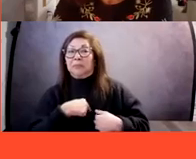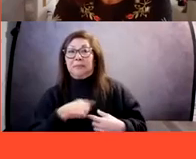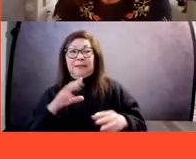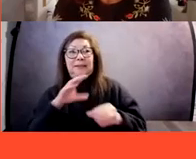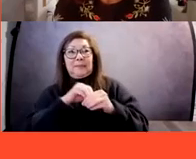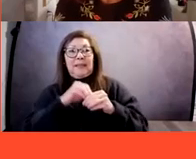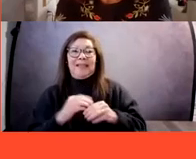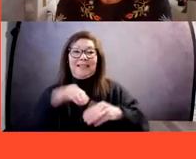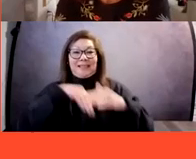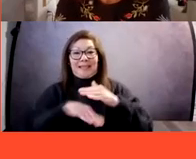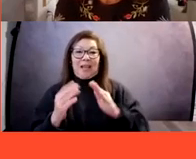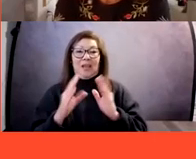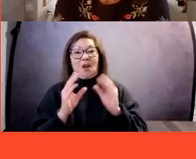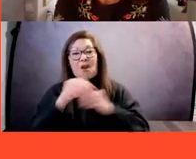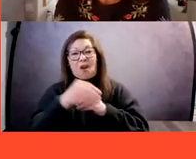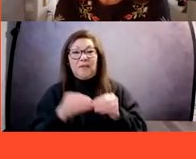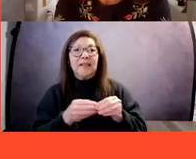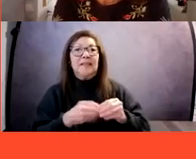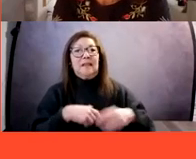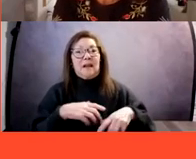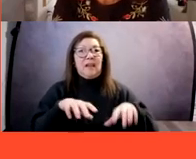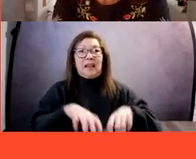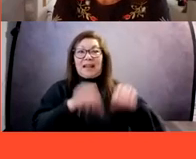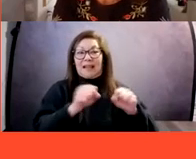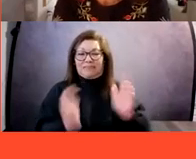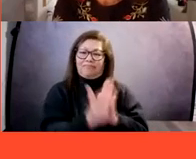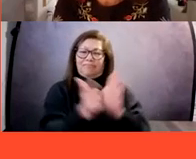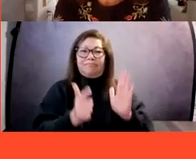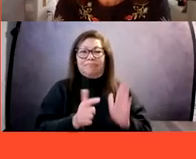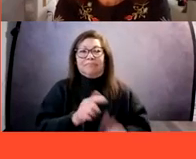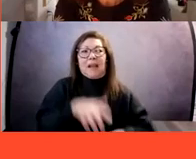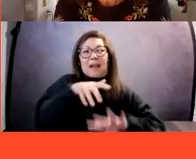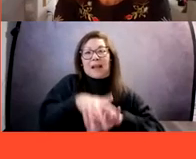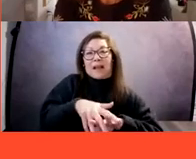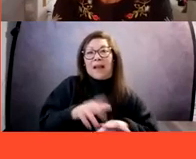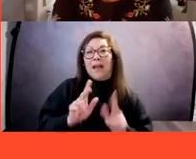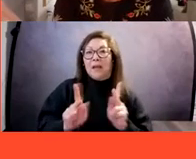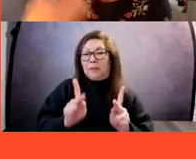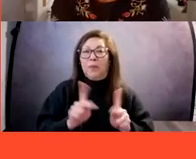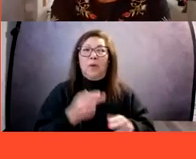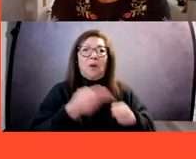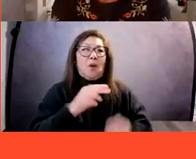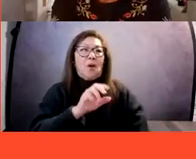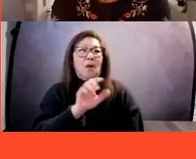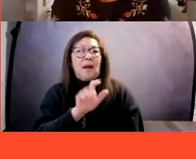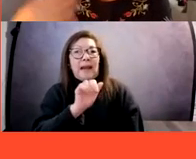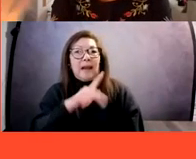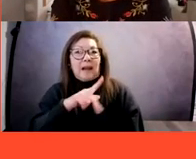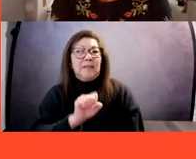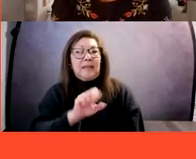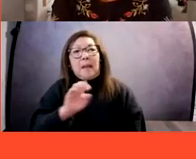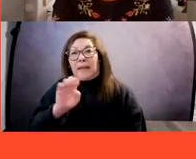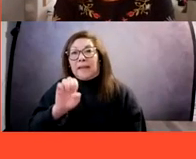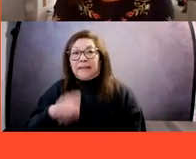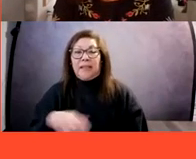A4 offices, which are located on the unceded lands of the Munsee, Lenape, and Canarsie peoples. But since we're meeting virtually, I